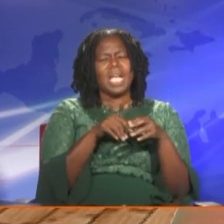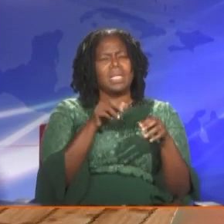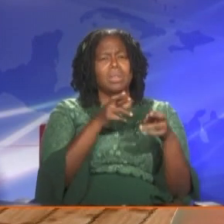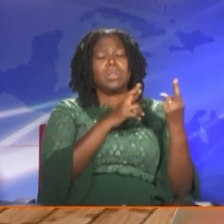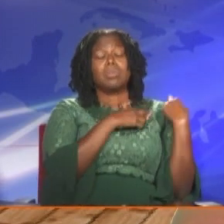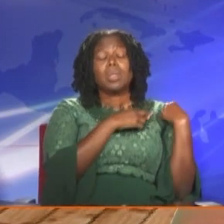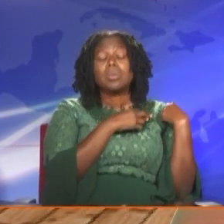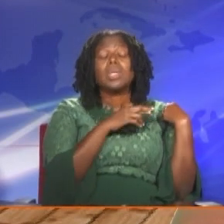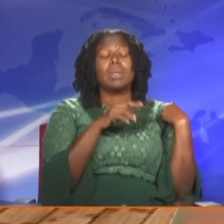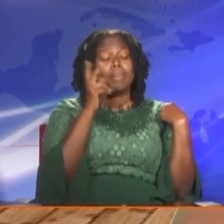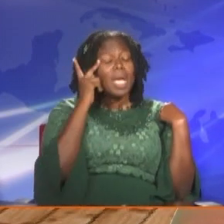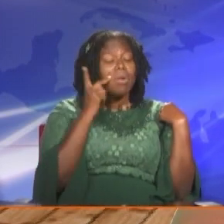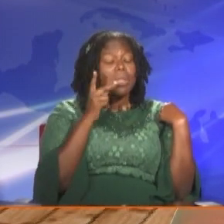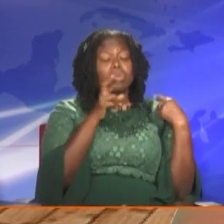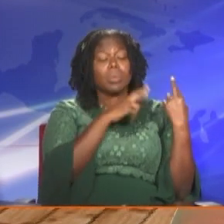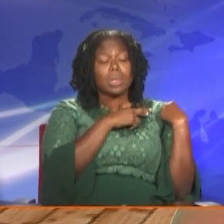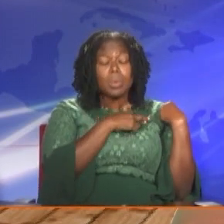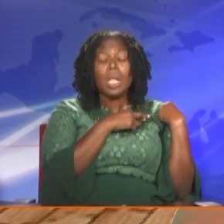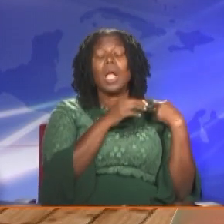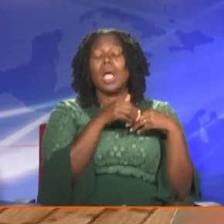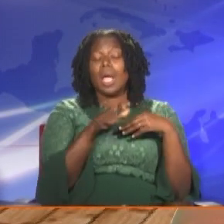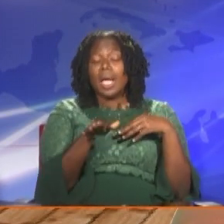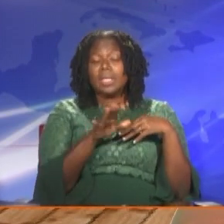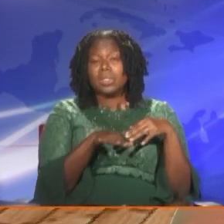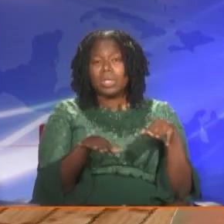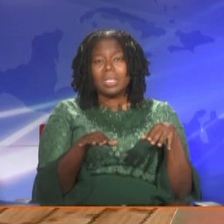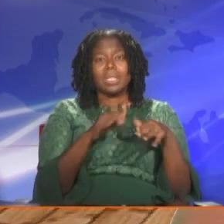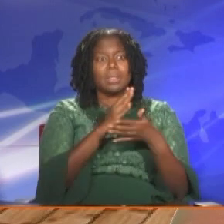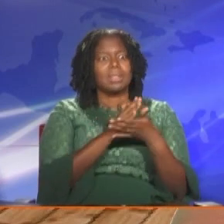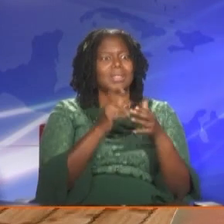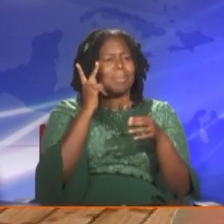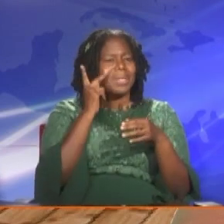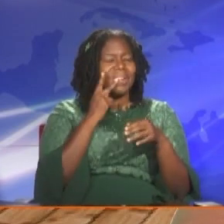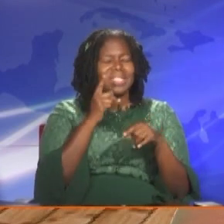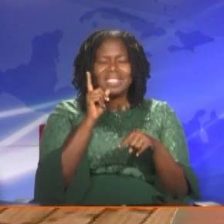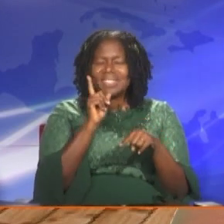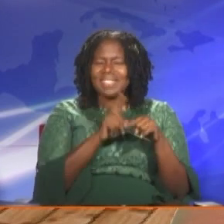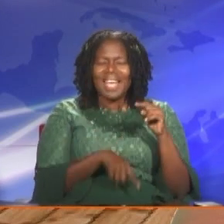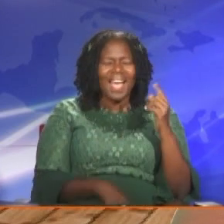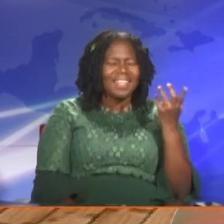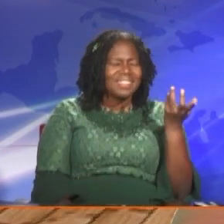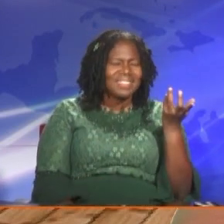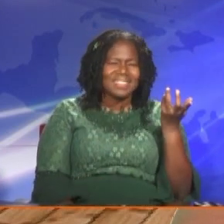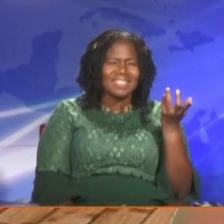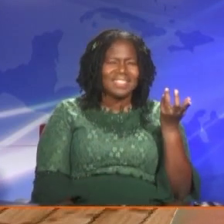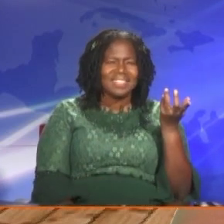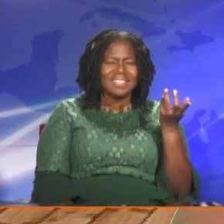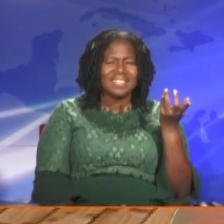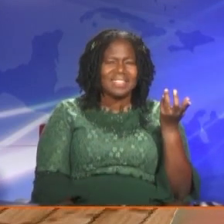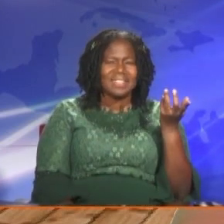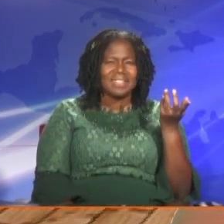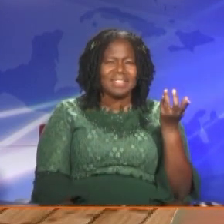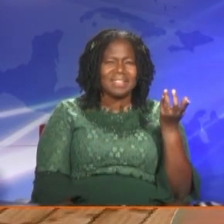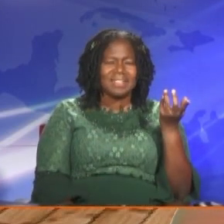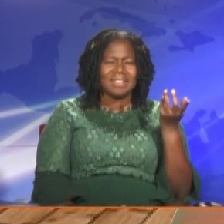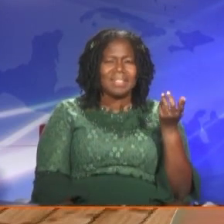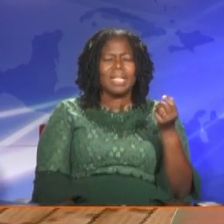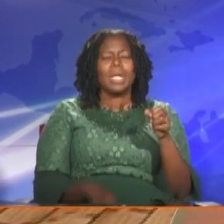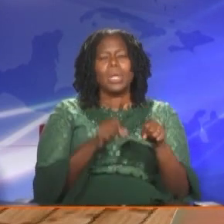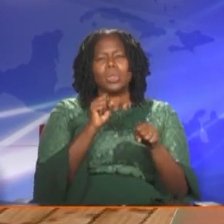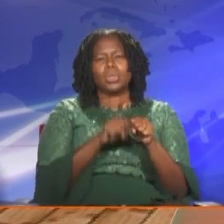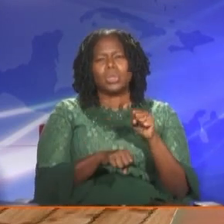children there. Some parents simply cannot, right? And that is where, again, we